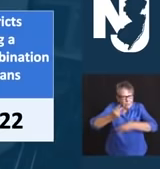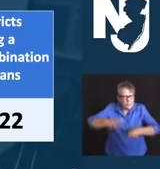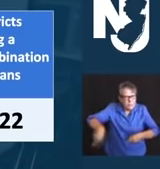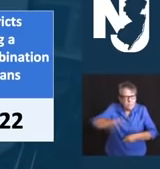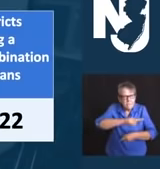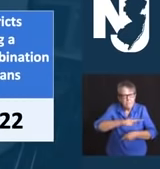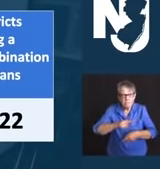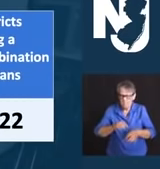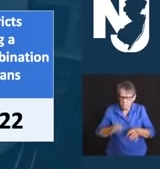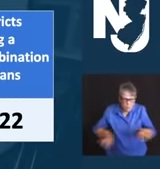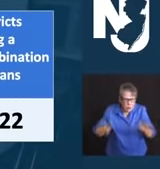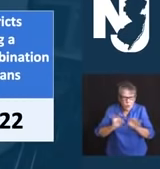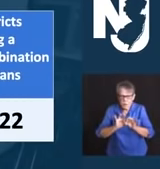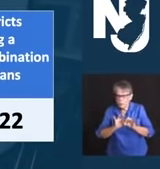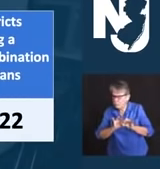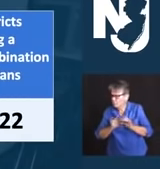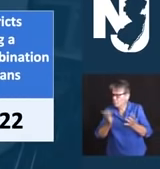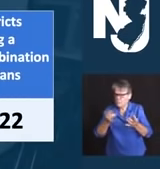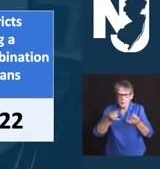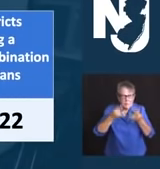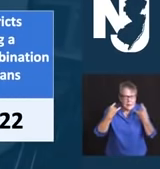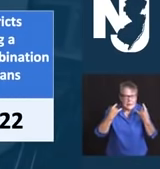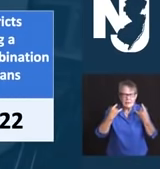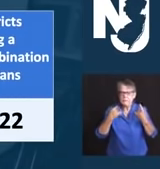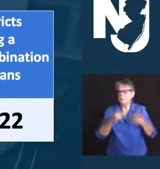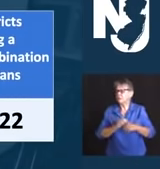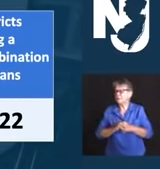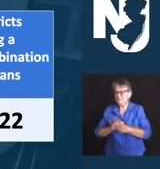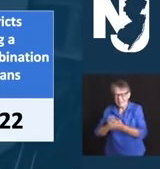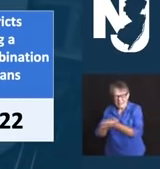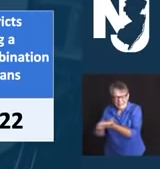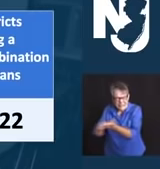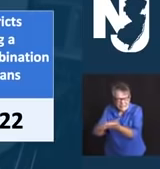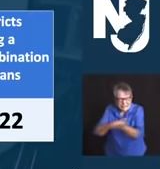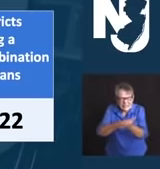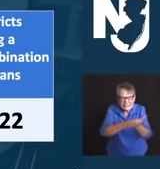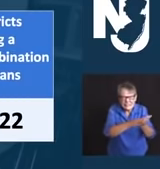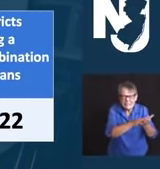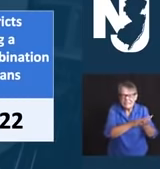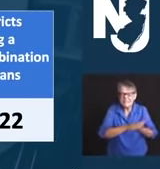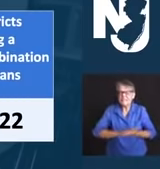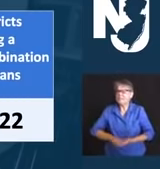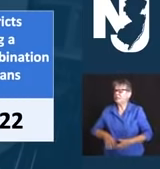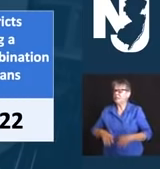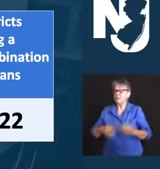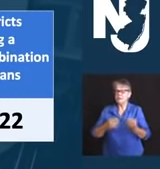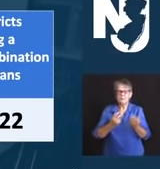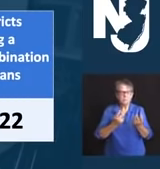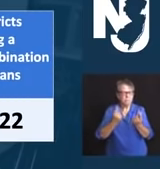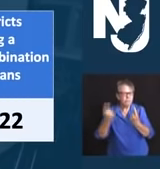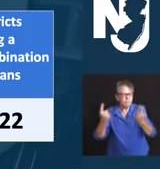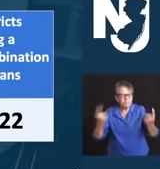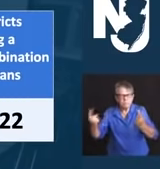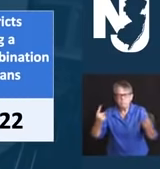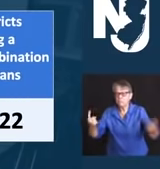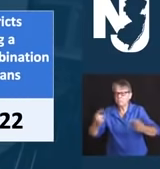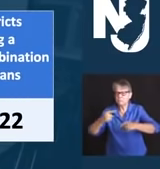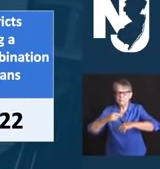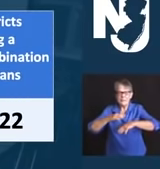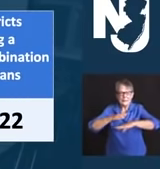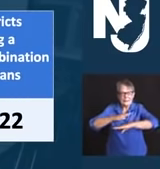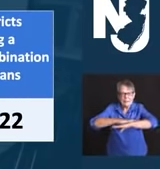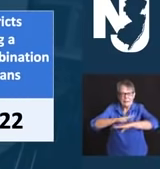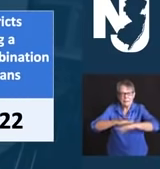masking, ensuring proper sanitation procedures, and lessening building and classroom densities. School buildings that meet